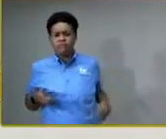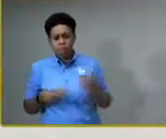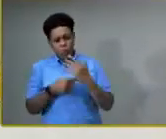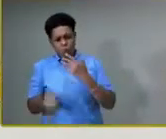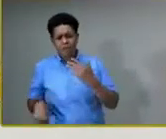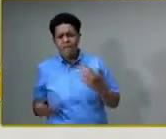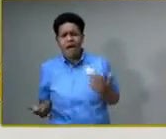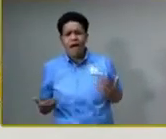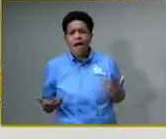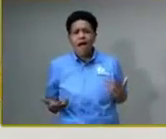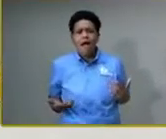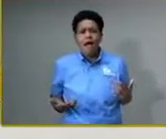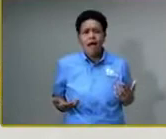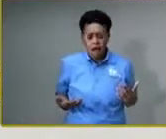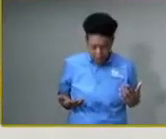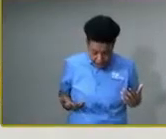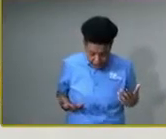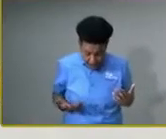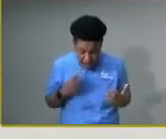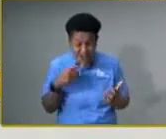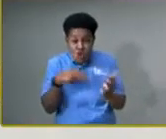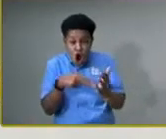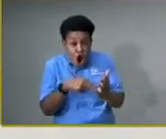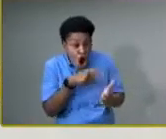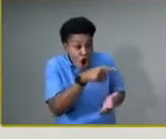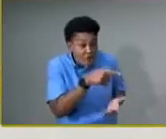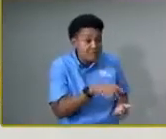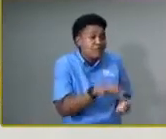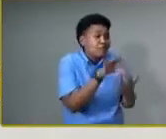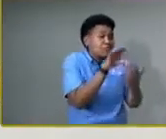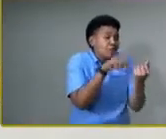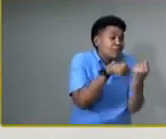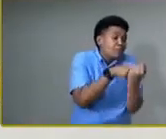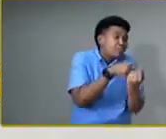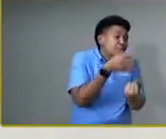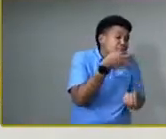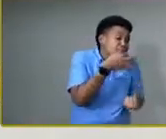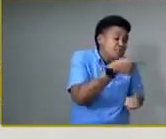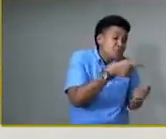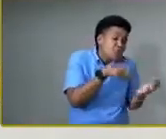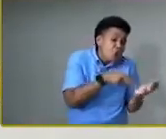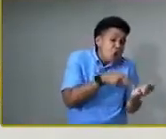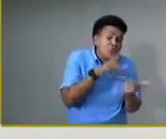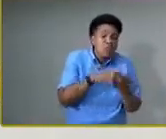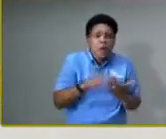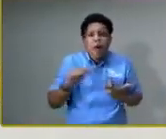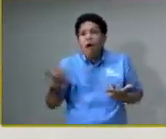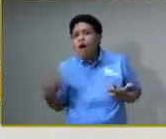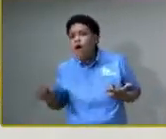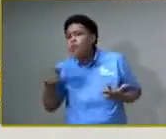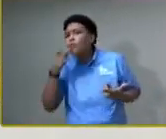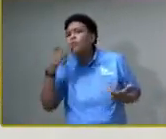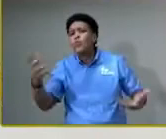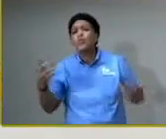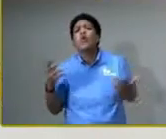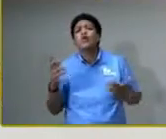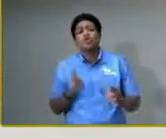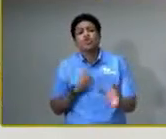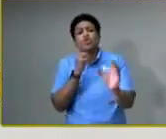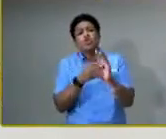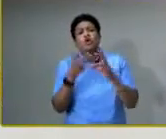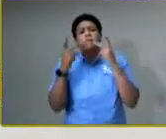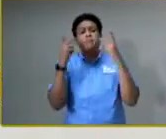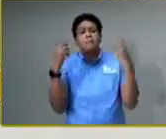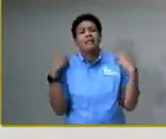qualify as nurses, specialist nurses, and others who would like to join the public